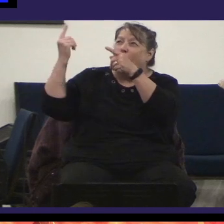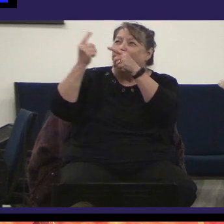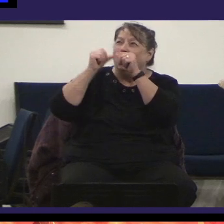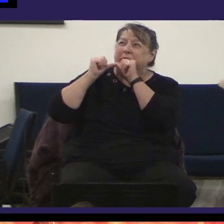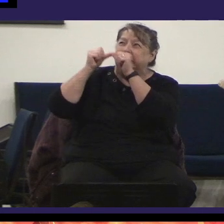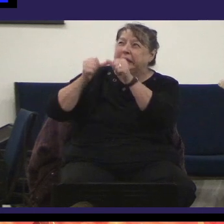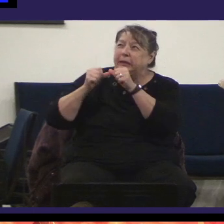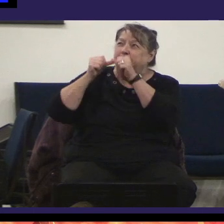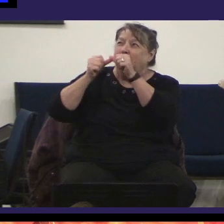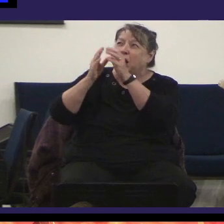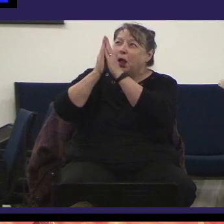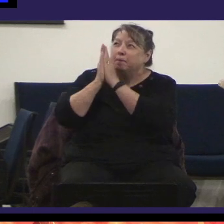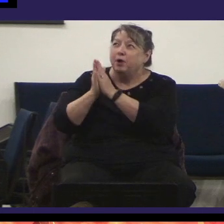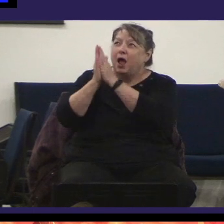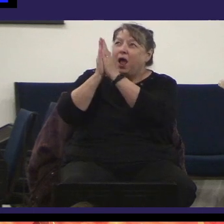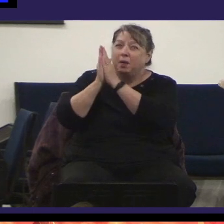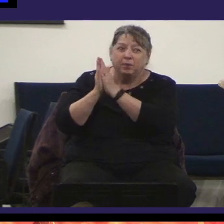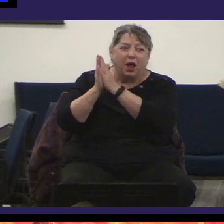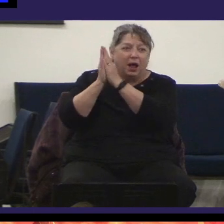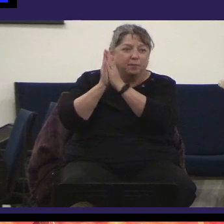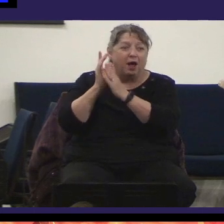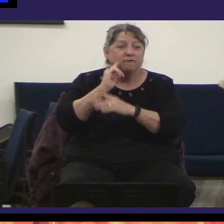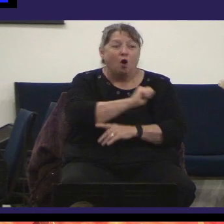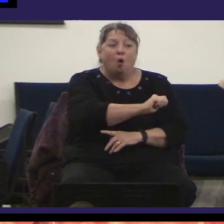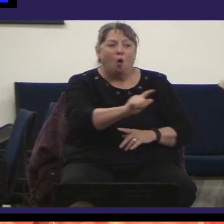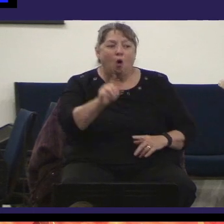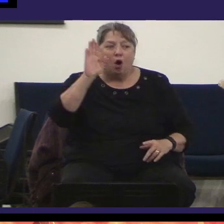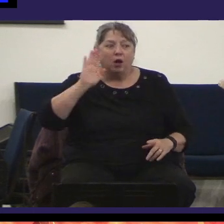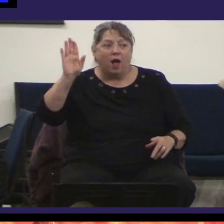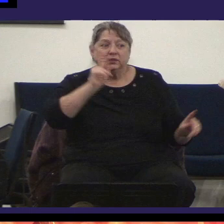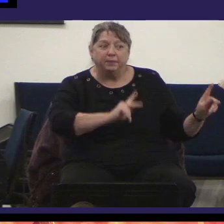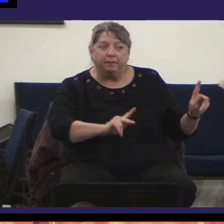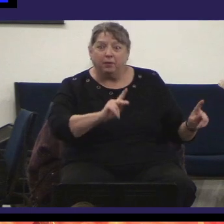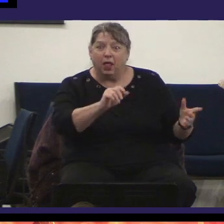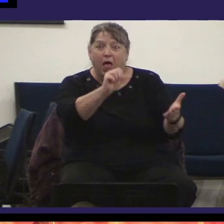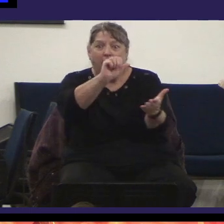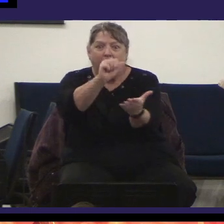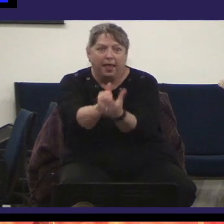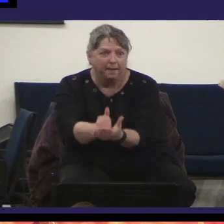praying for all the Lord's people. Amen.